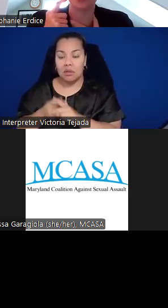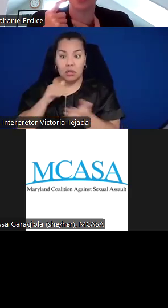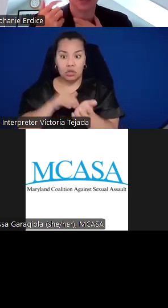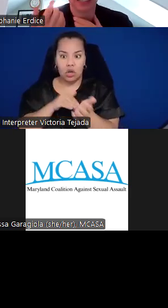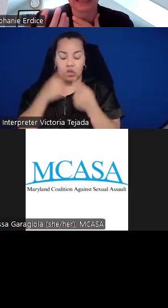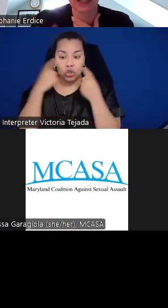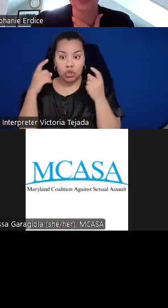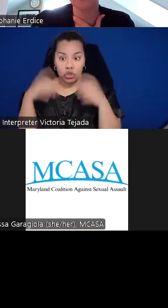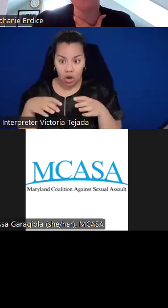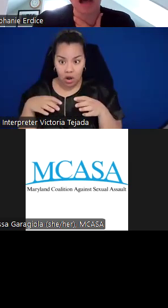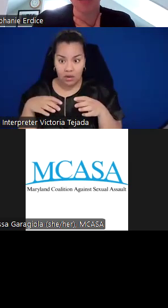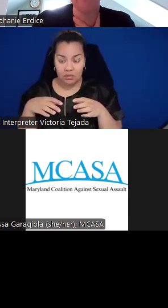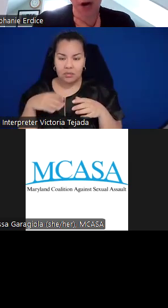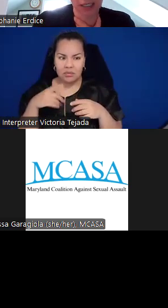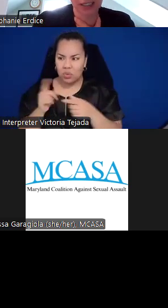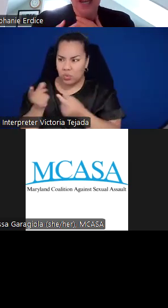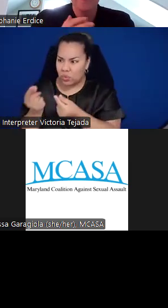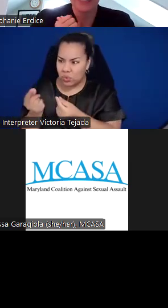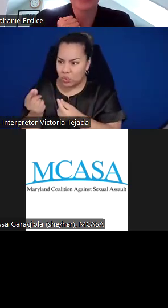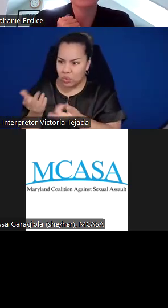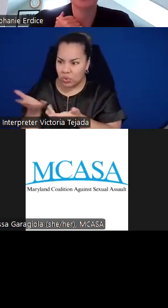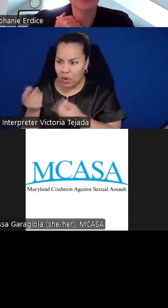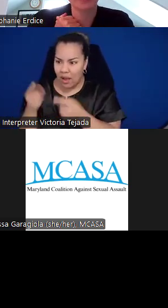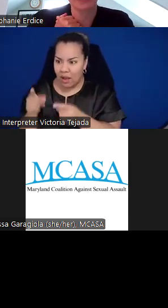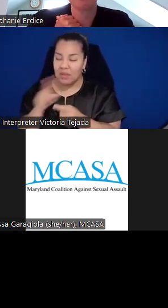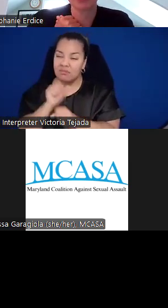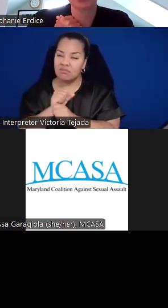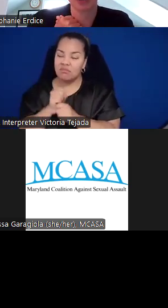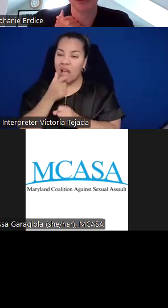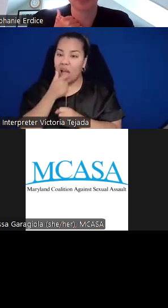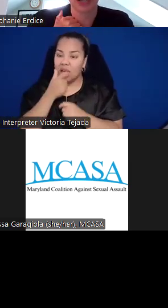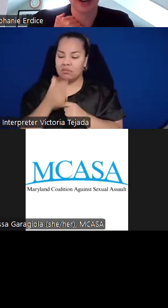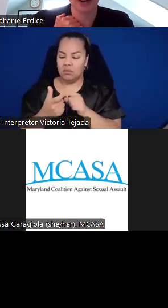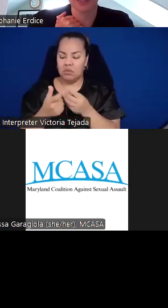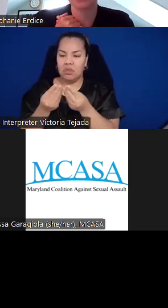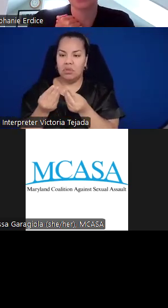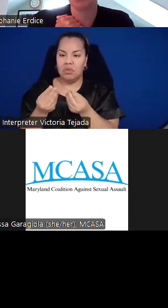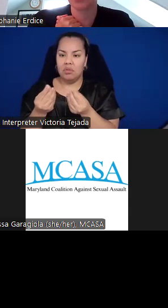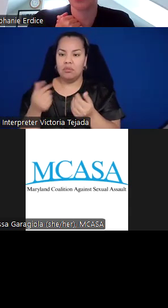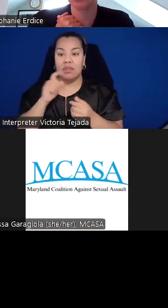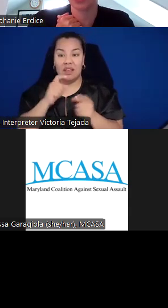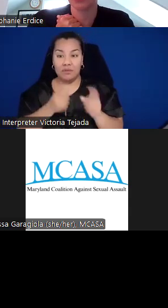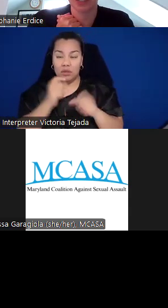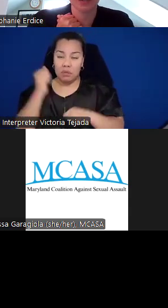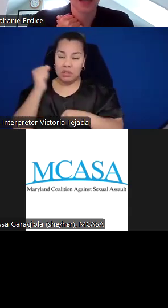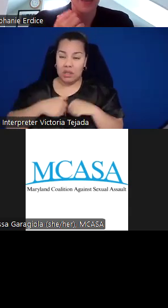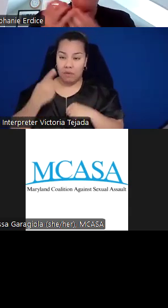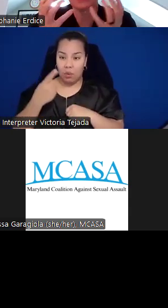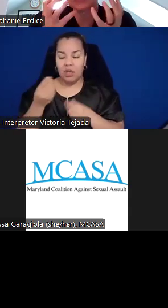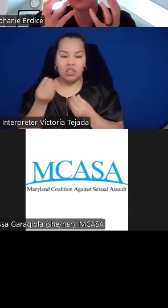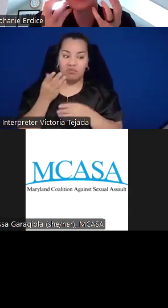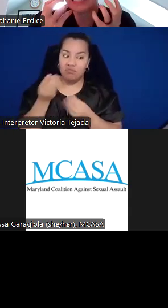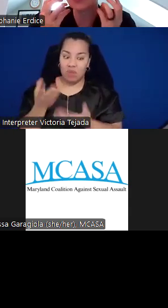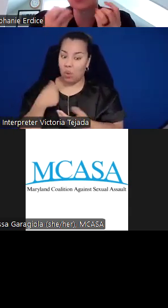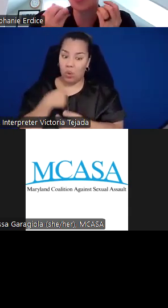like, what did you do to this thing? It literally fell apart. And he had to give me like a much tougher retainer that he's like, we don't usually do this.